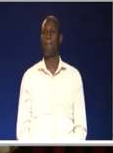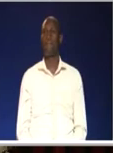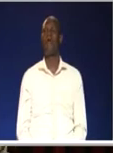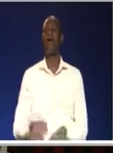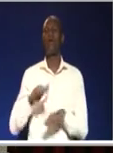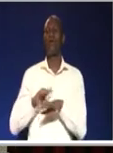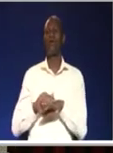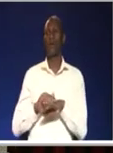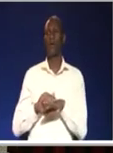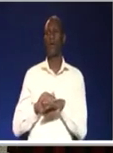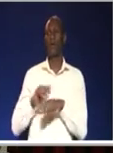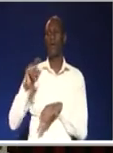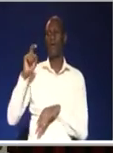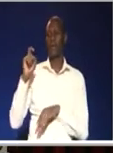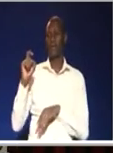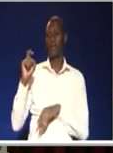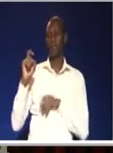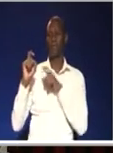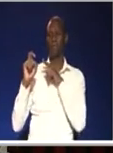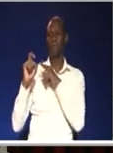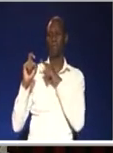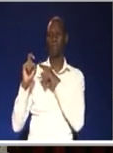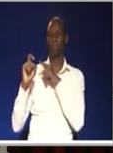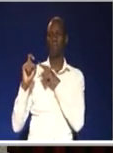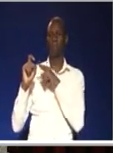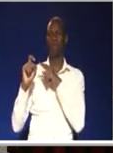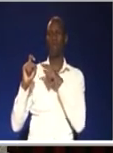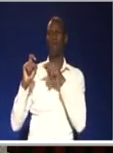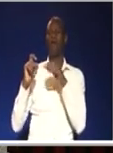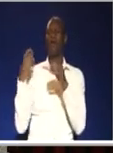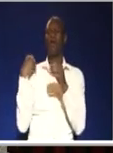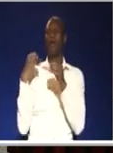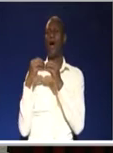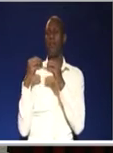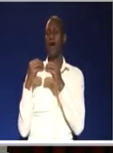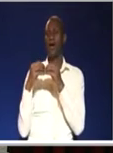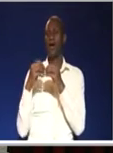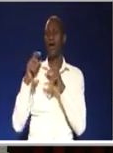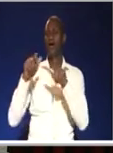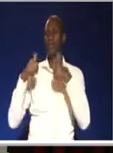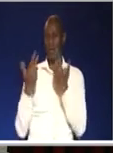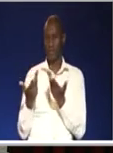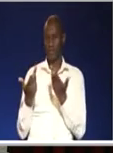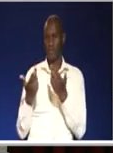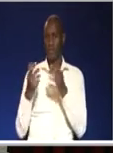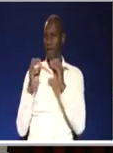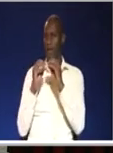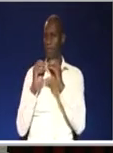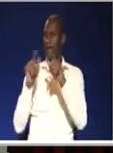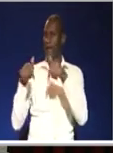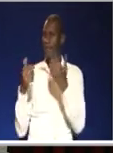On the x-axis, for quantity demanded, from our knowledge